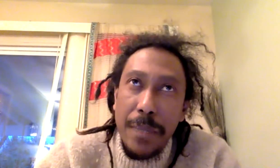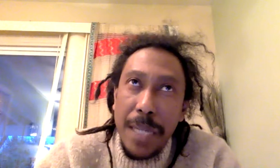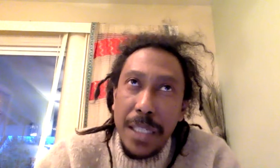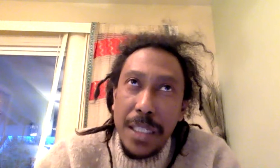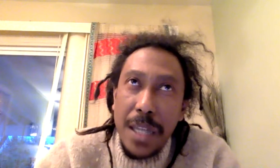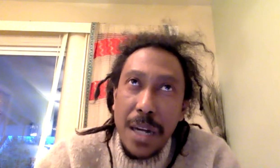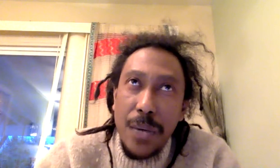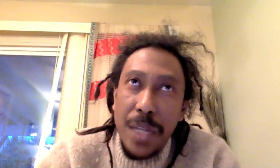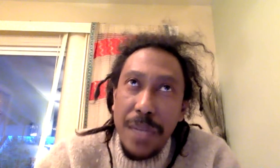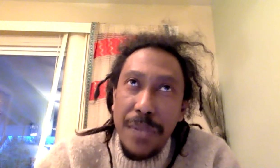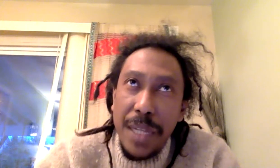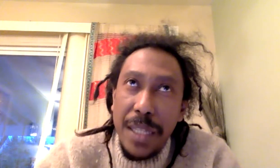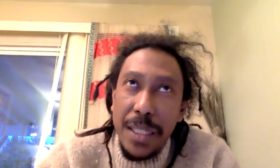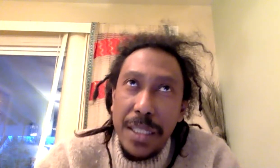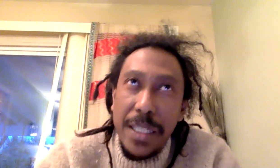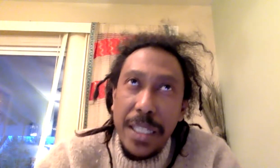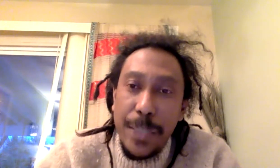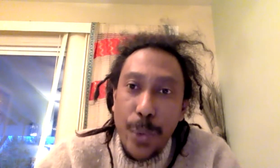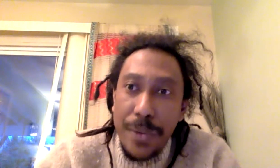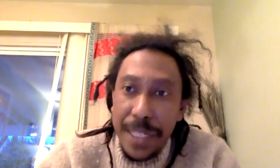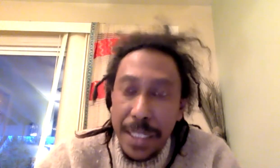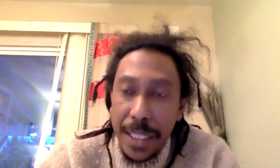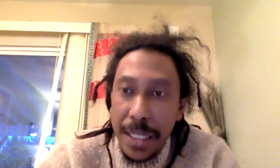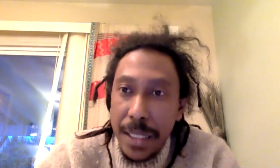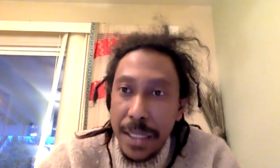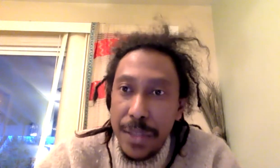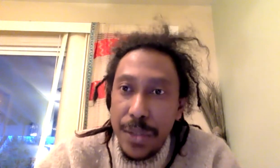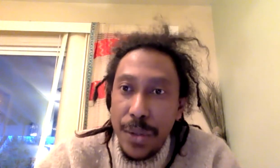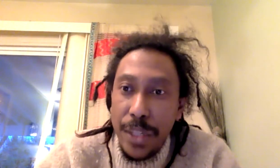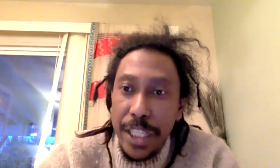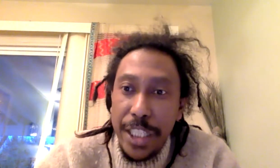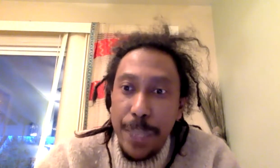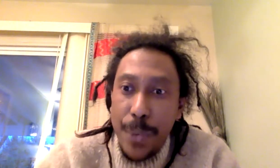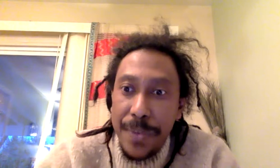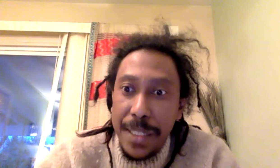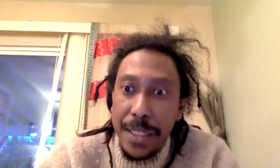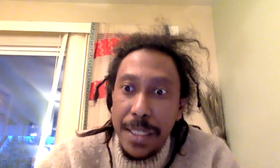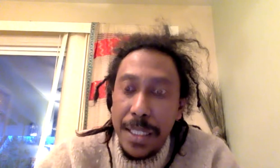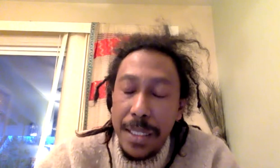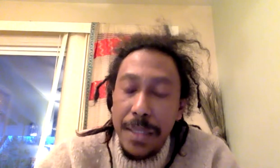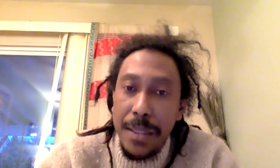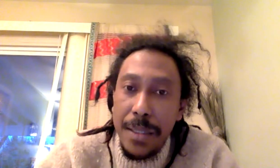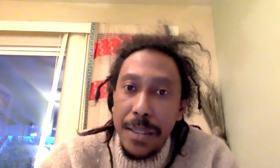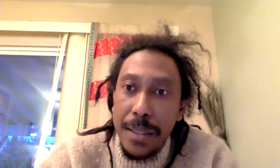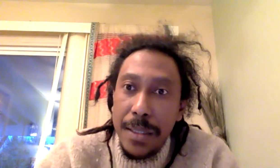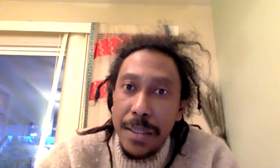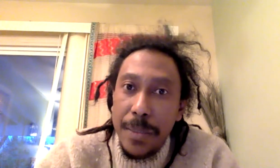in Madagascar, we have like 6 provinces. So each province